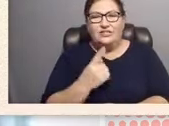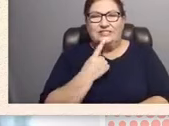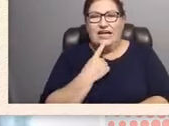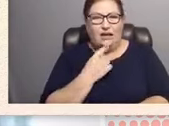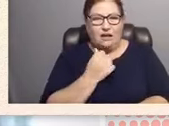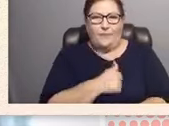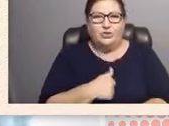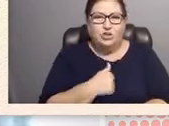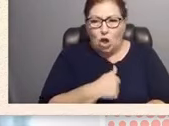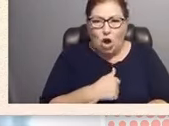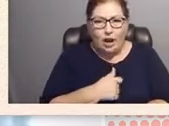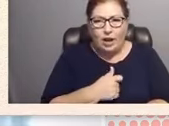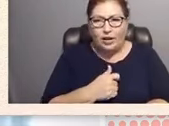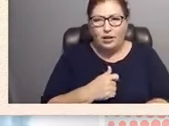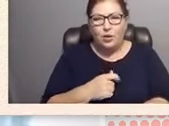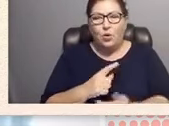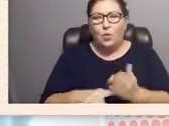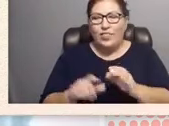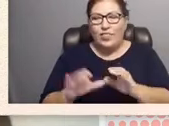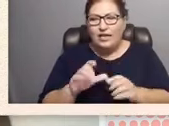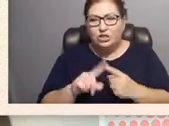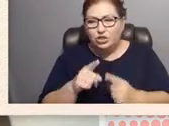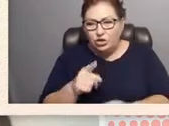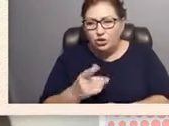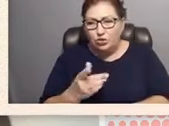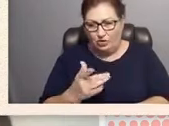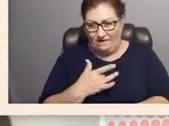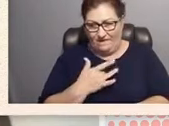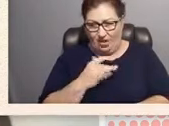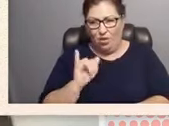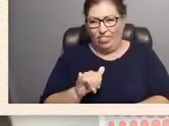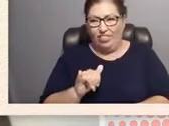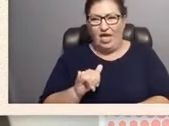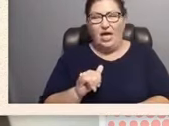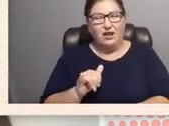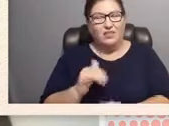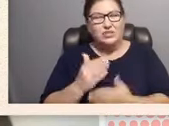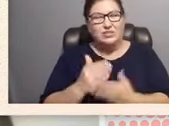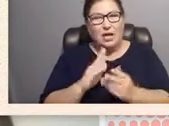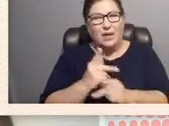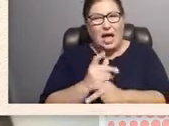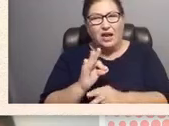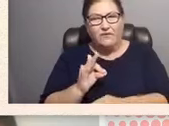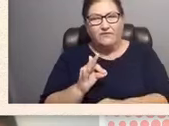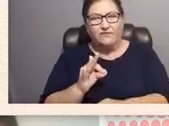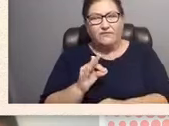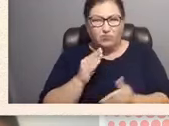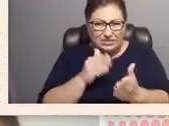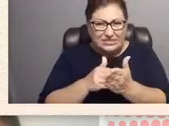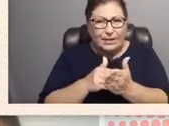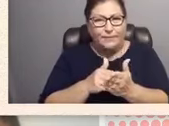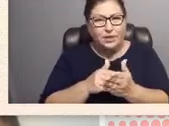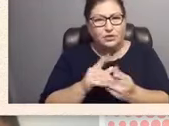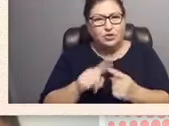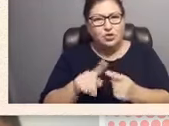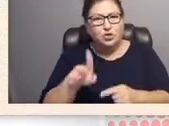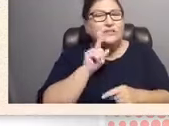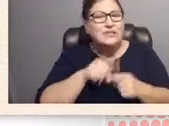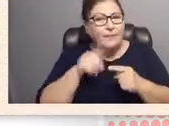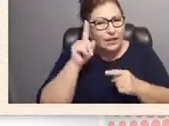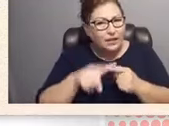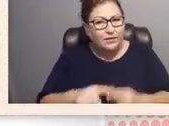to what they did to you. Do you ever felt that there was some sort of resentment towards your sibling?